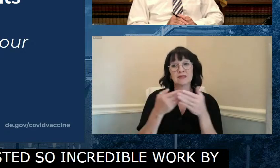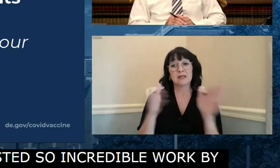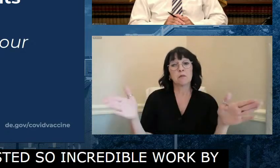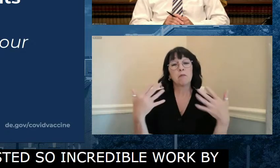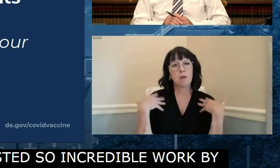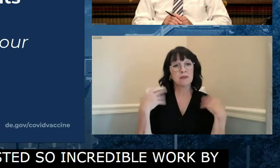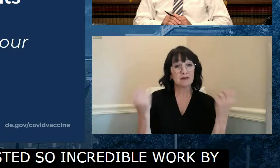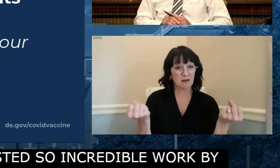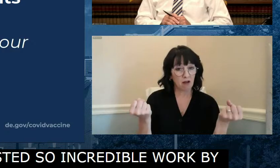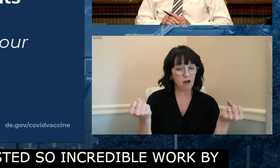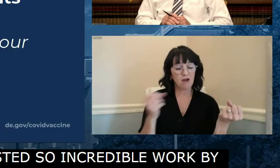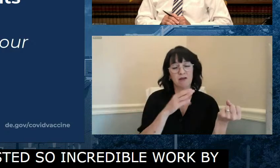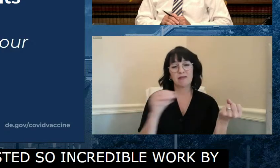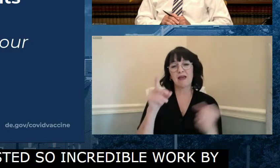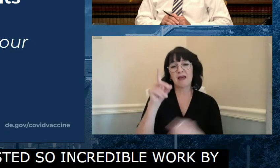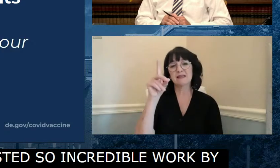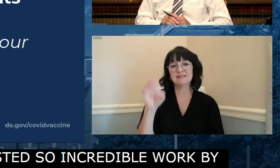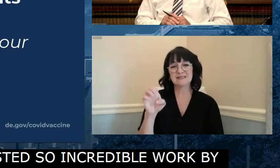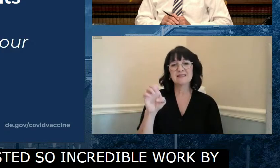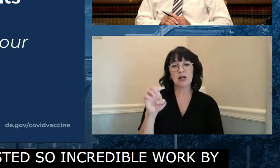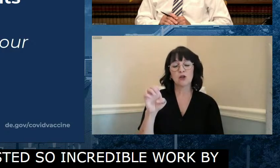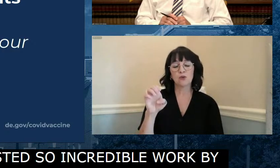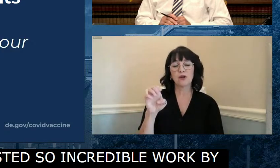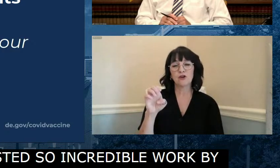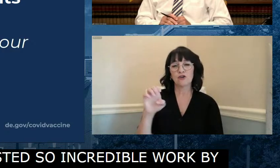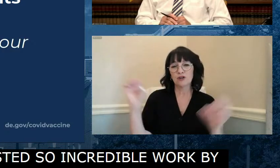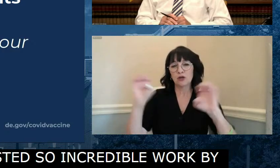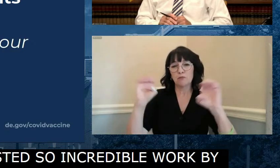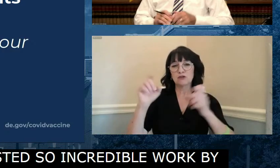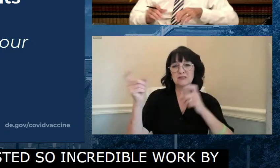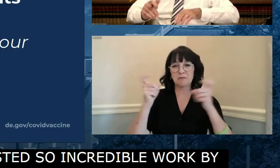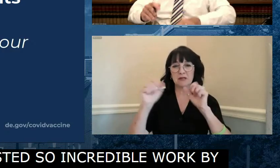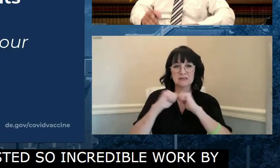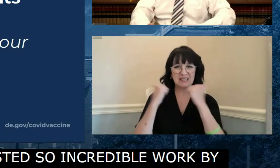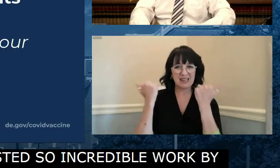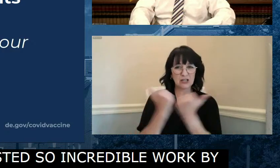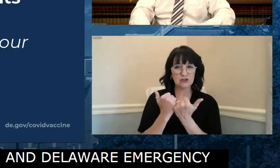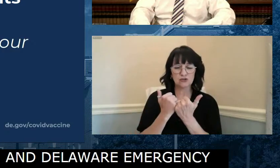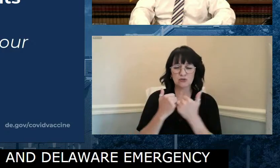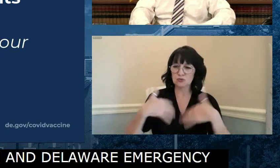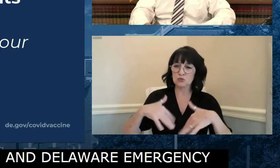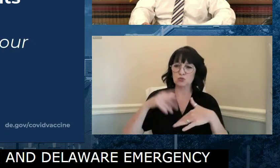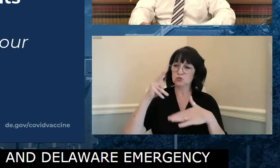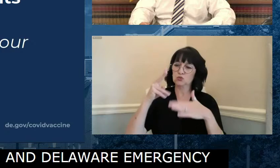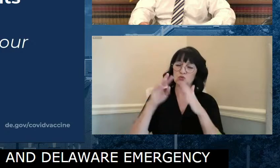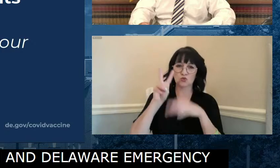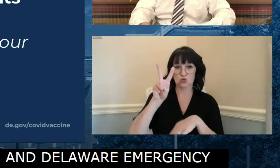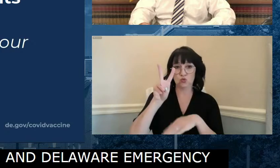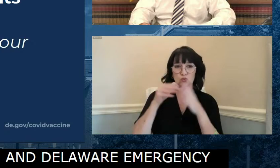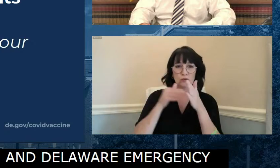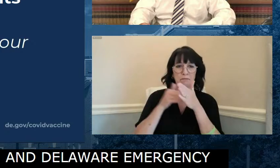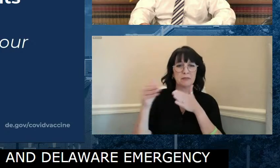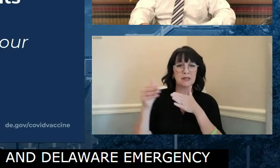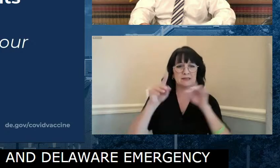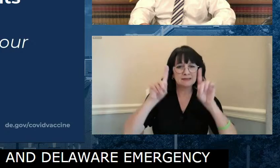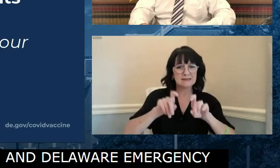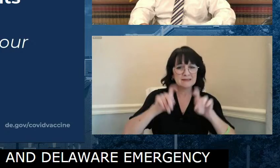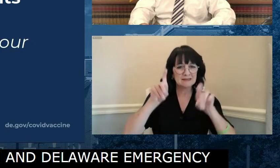and Delaware Emergency Management Agency, with 2 million tests and over 1 million